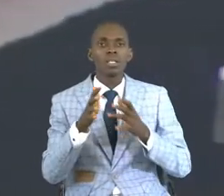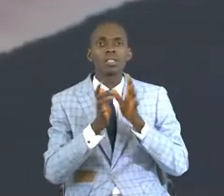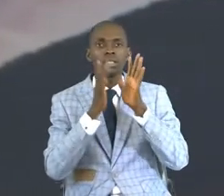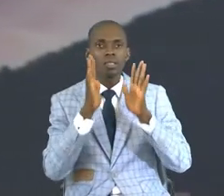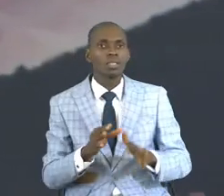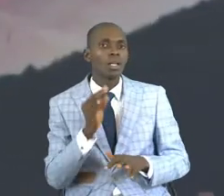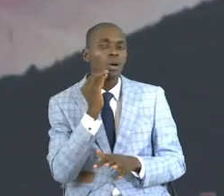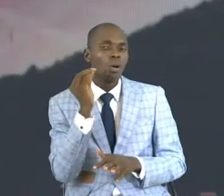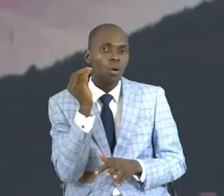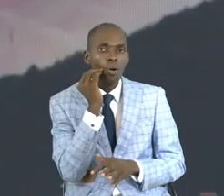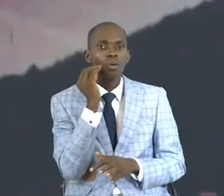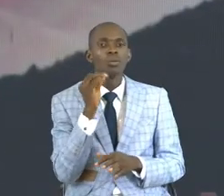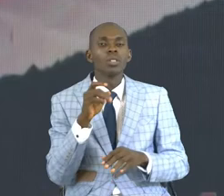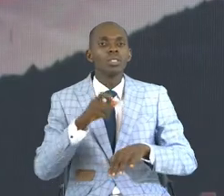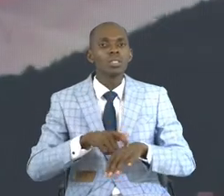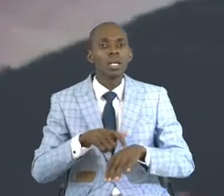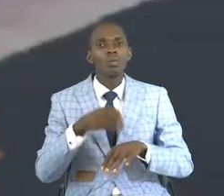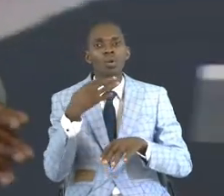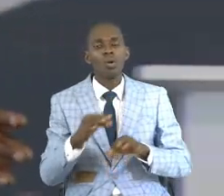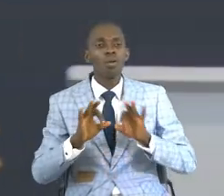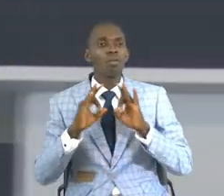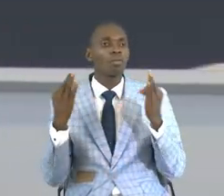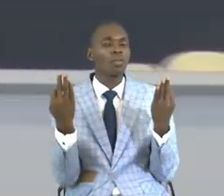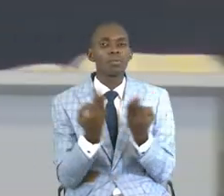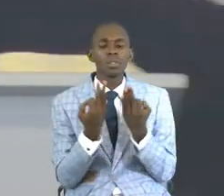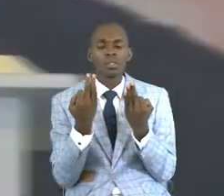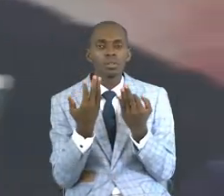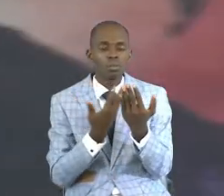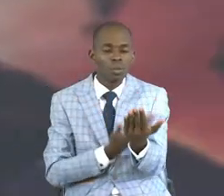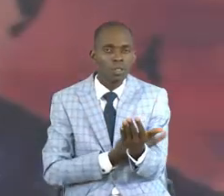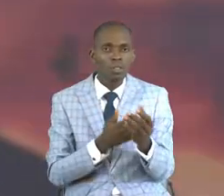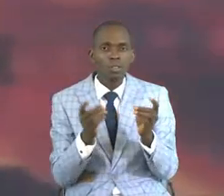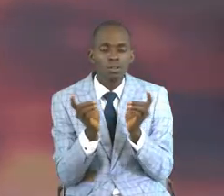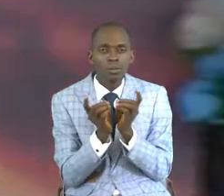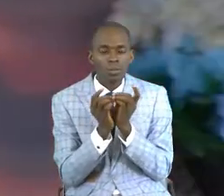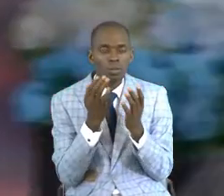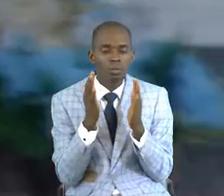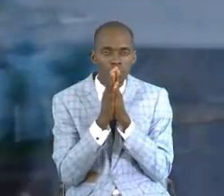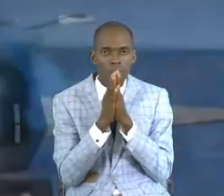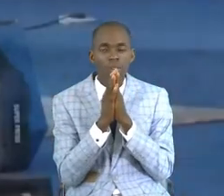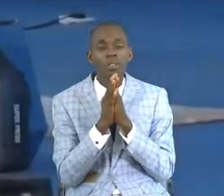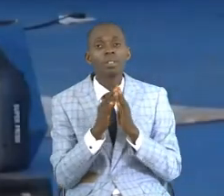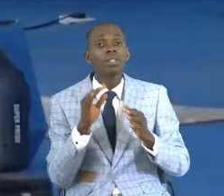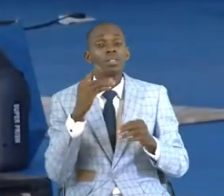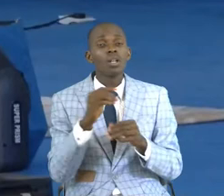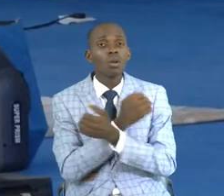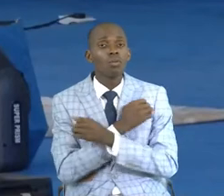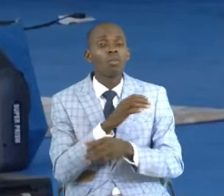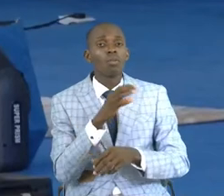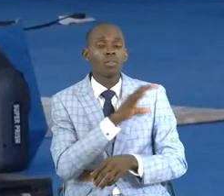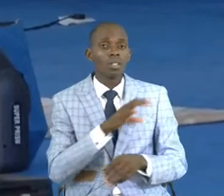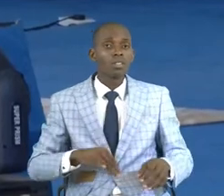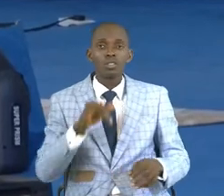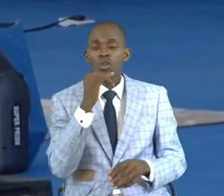during a family devotion. The love of Christ is not there only when we're studying the Bible and reading